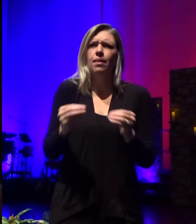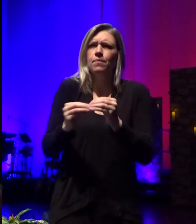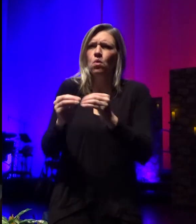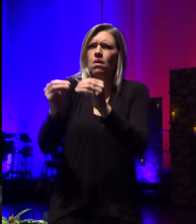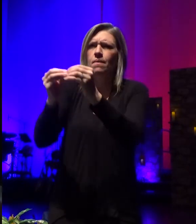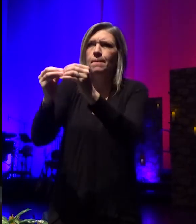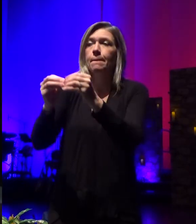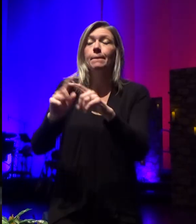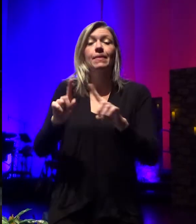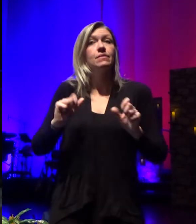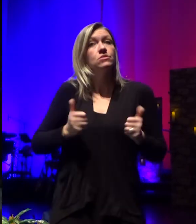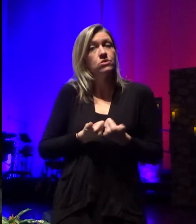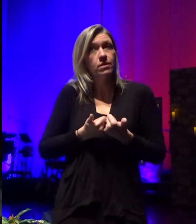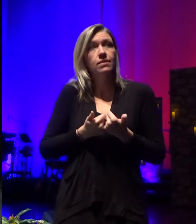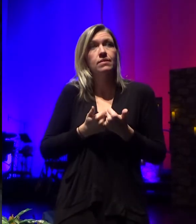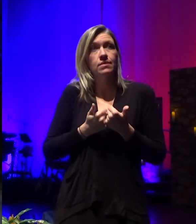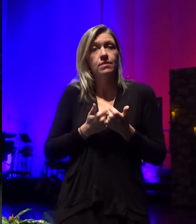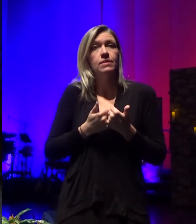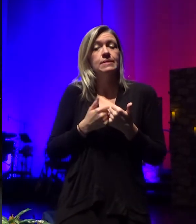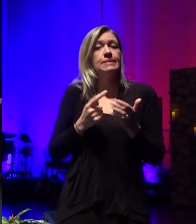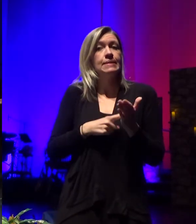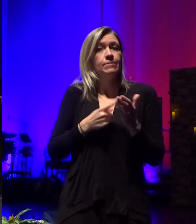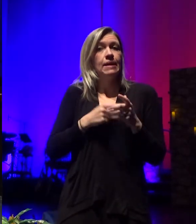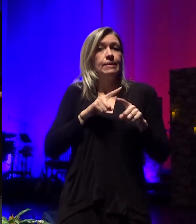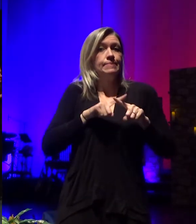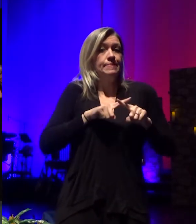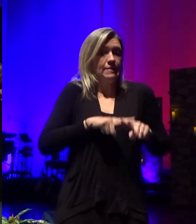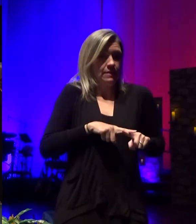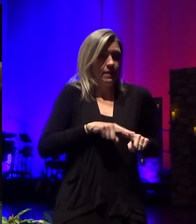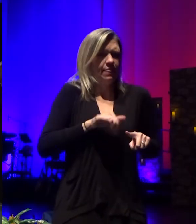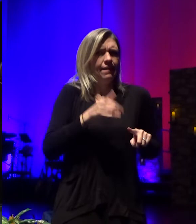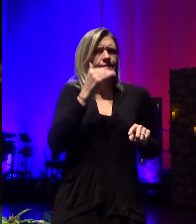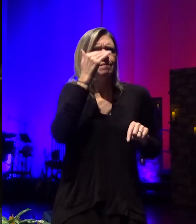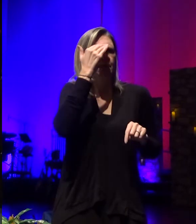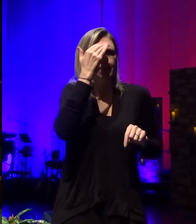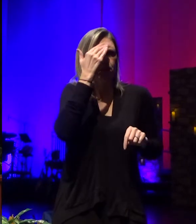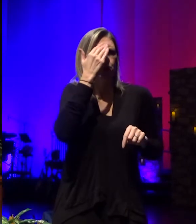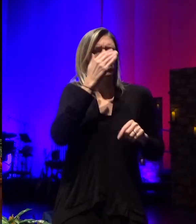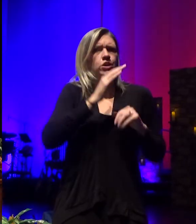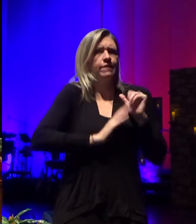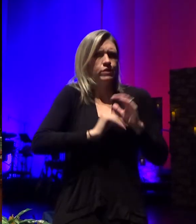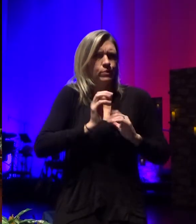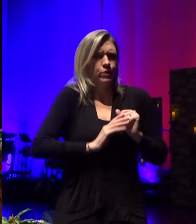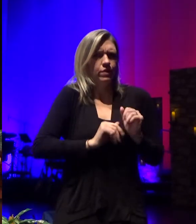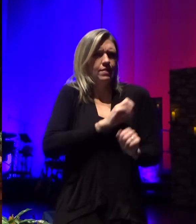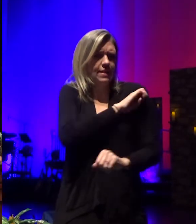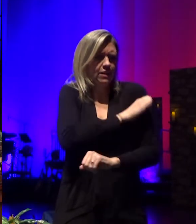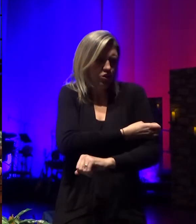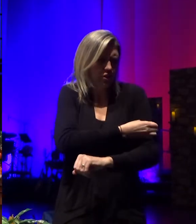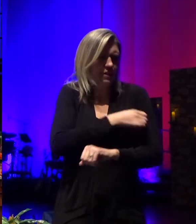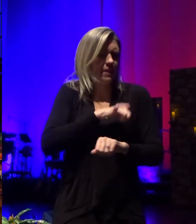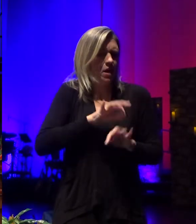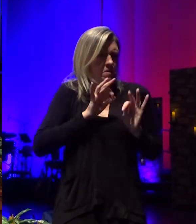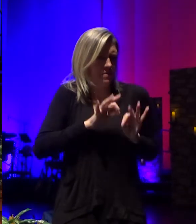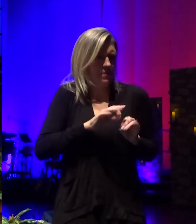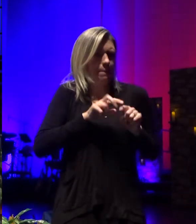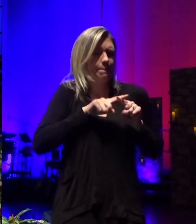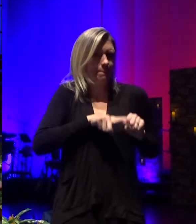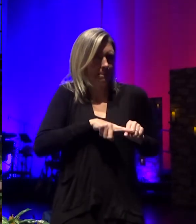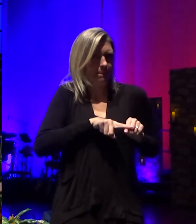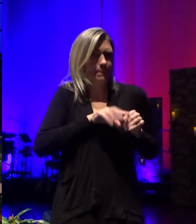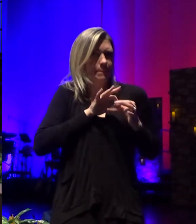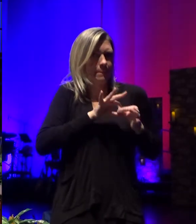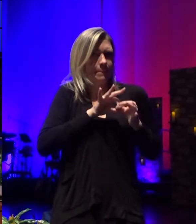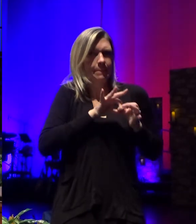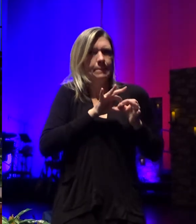get dependent on a familiar source of support or energy in our life. We get dependent on the way it is or